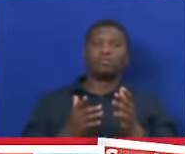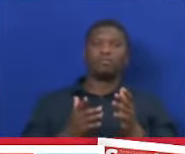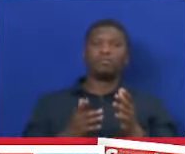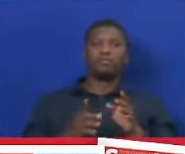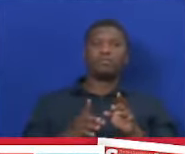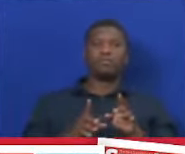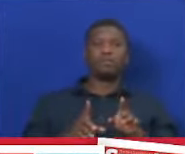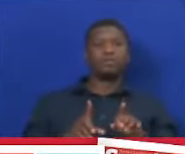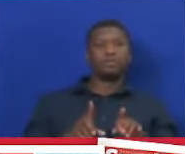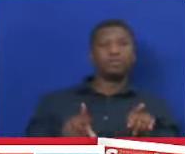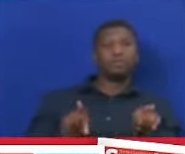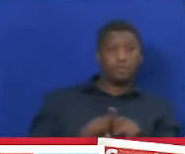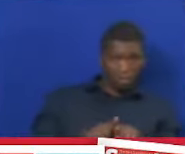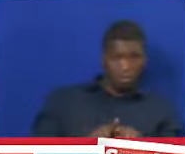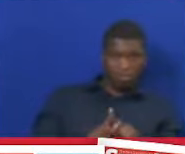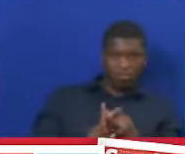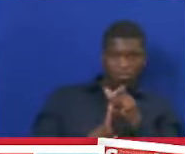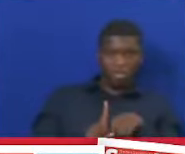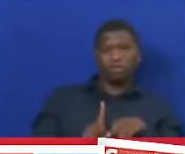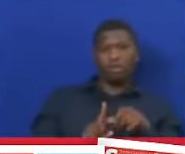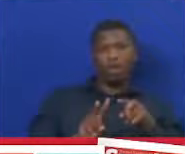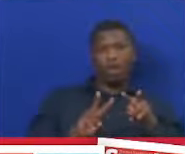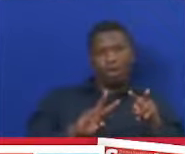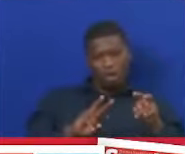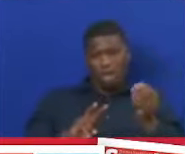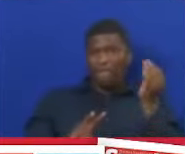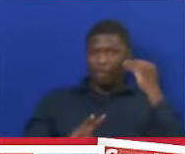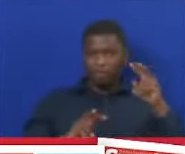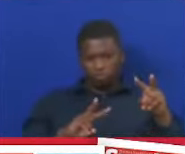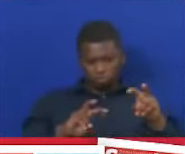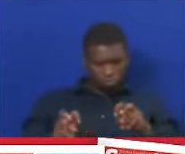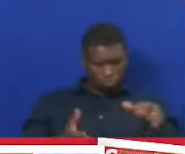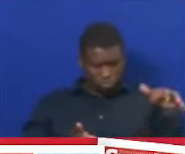expert who is